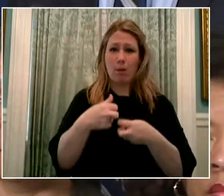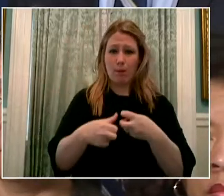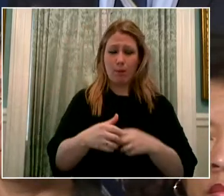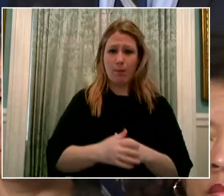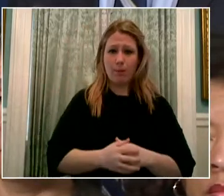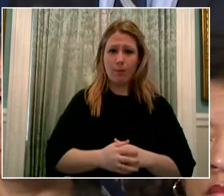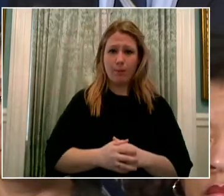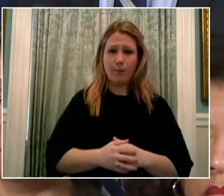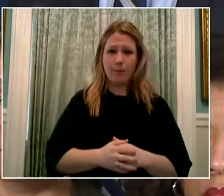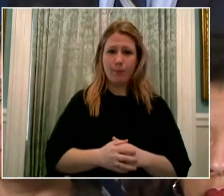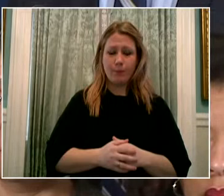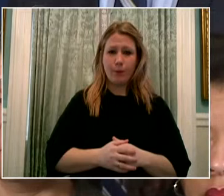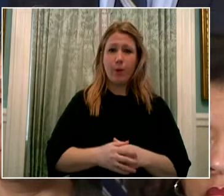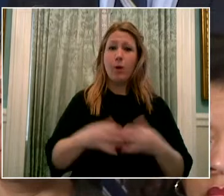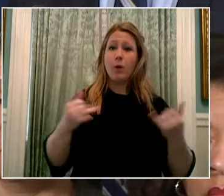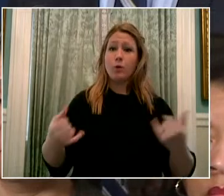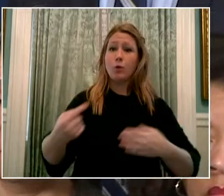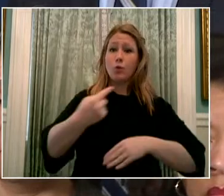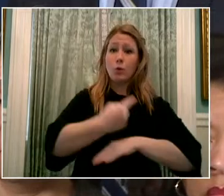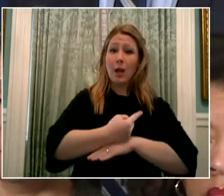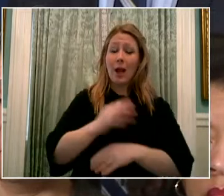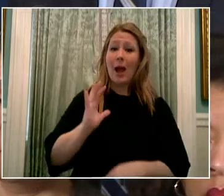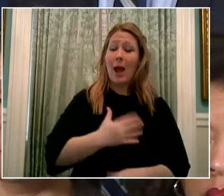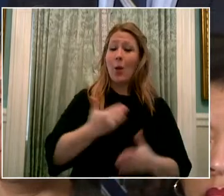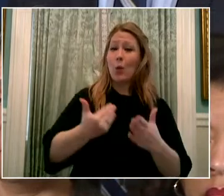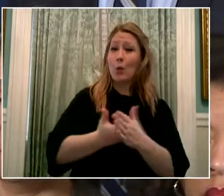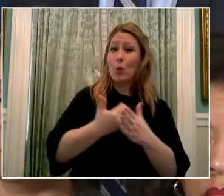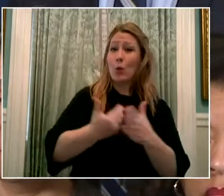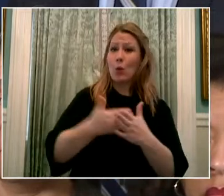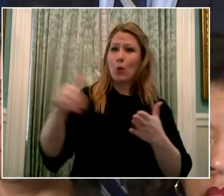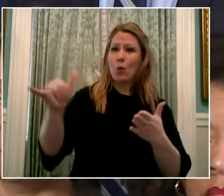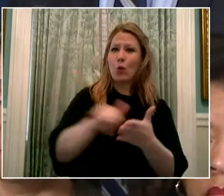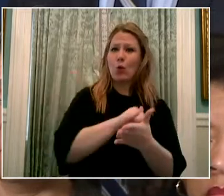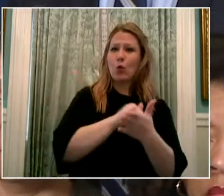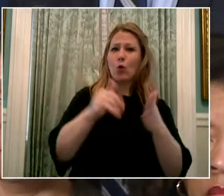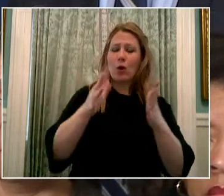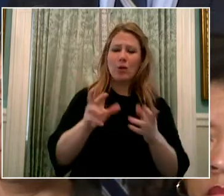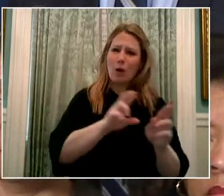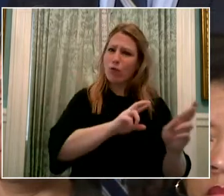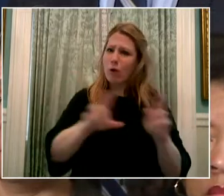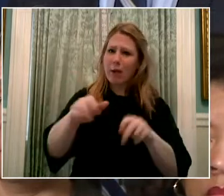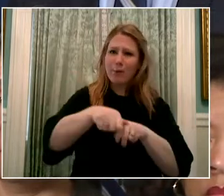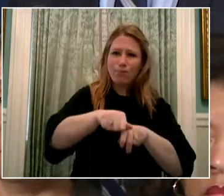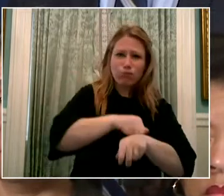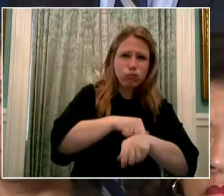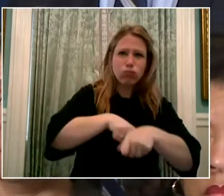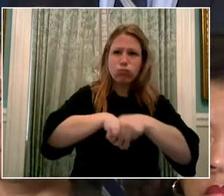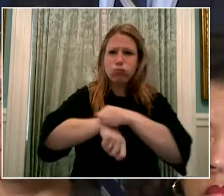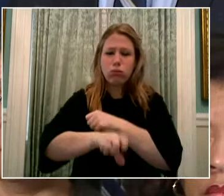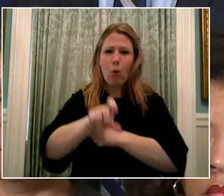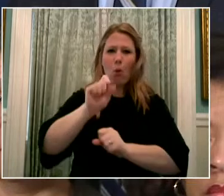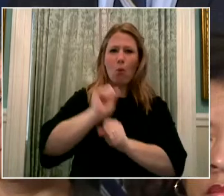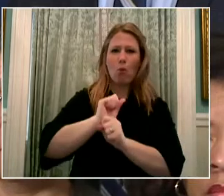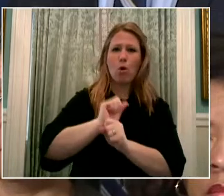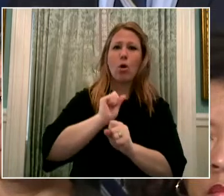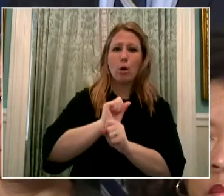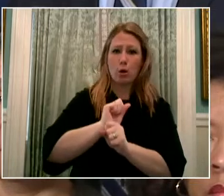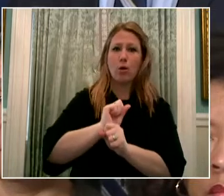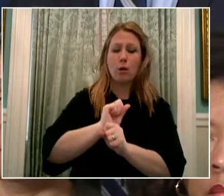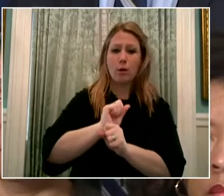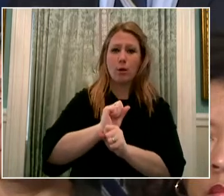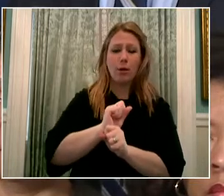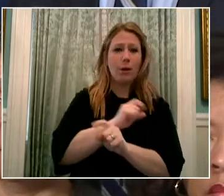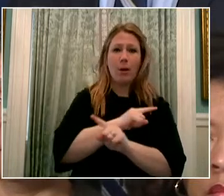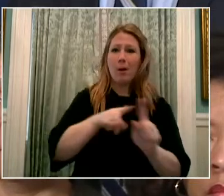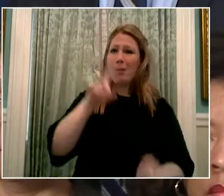our new New Yorkers are ready to roll up their sleeves and get to work. But bureaucratic barriers prevent them from